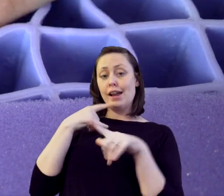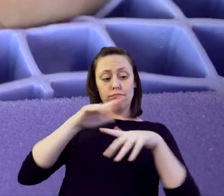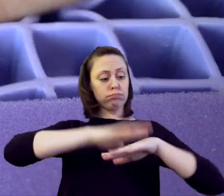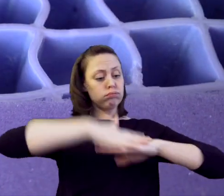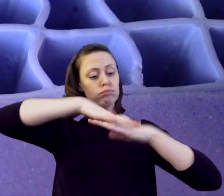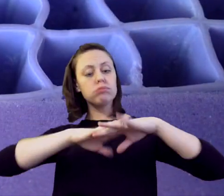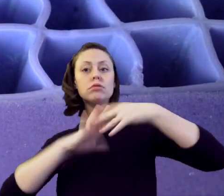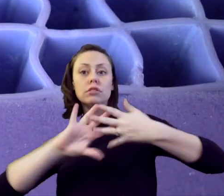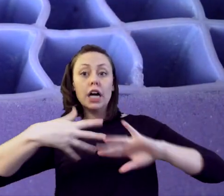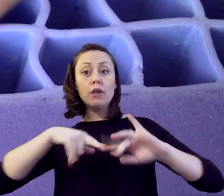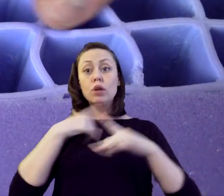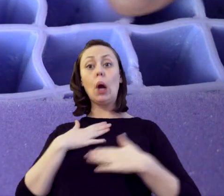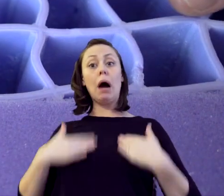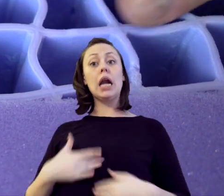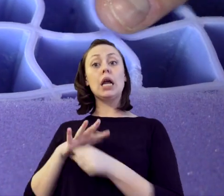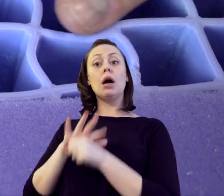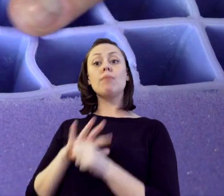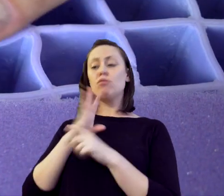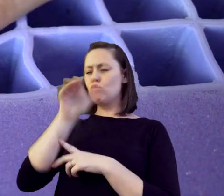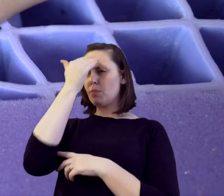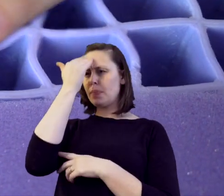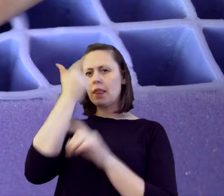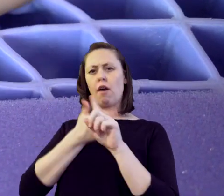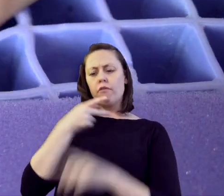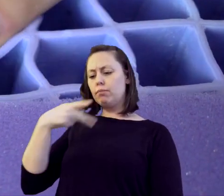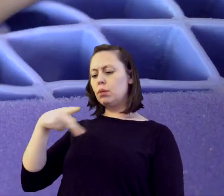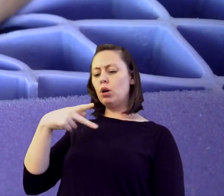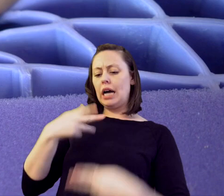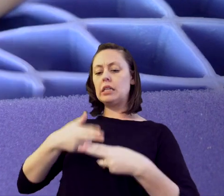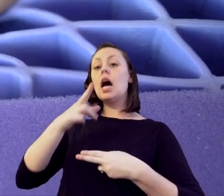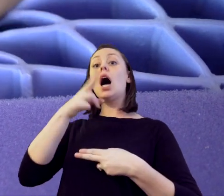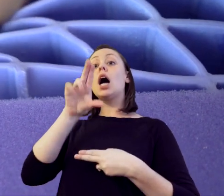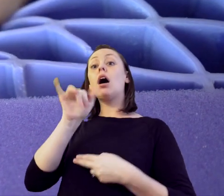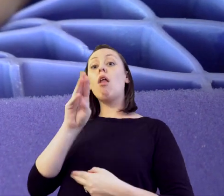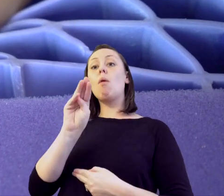fold against your body's pressure, and this is known at Purple as column buckling.